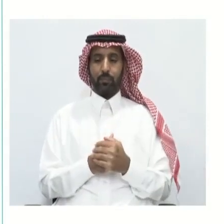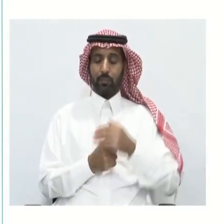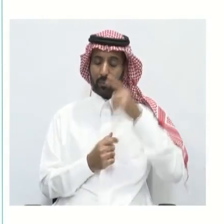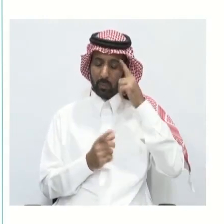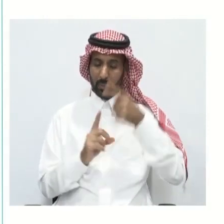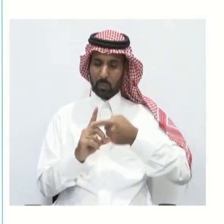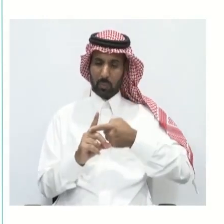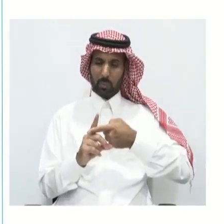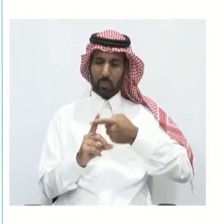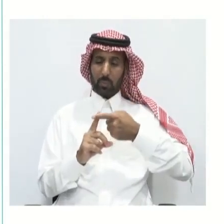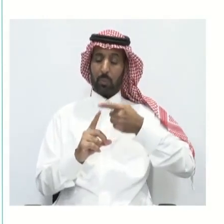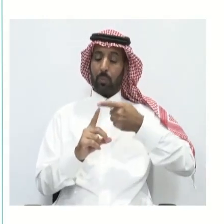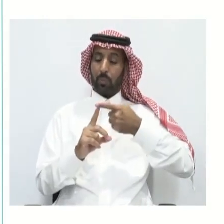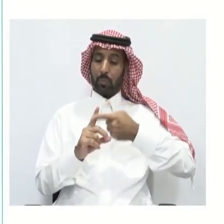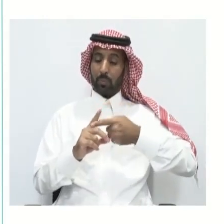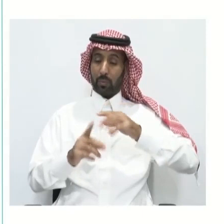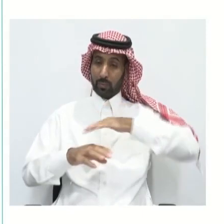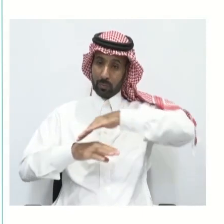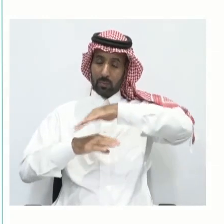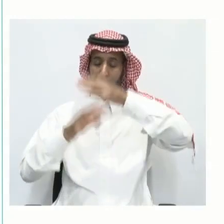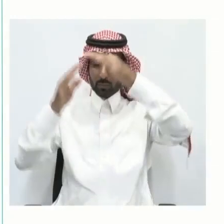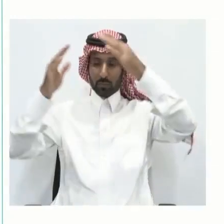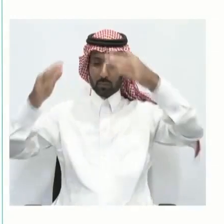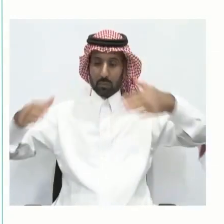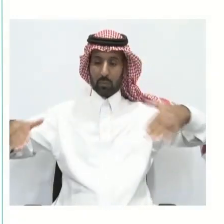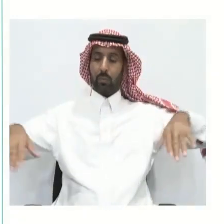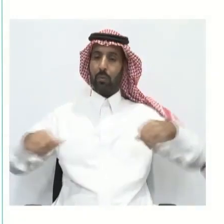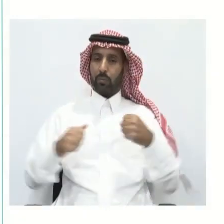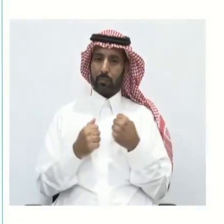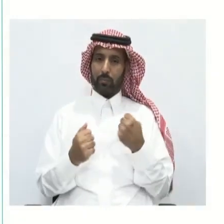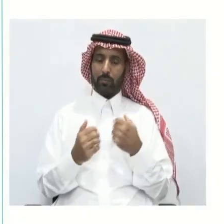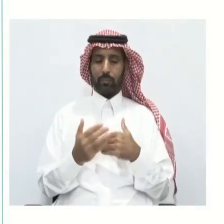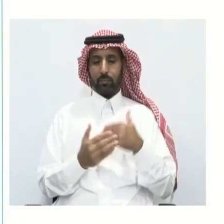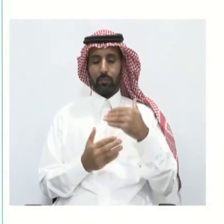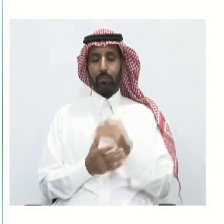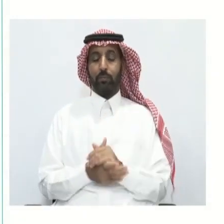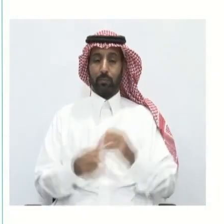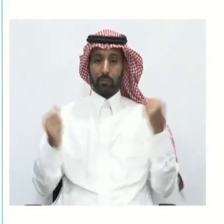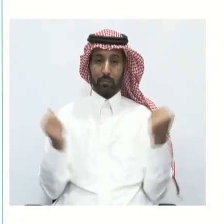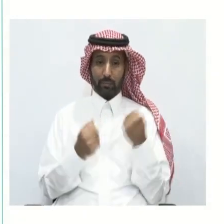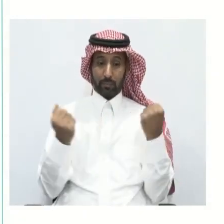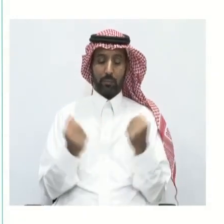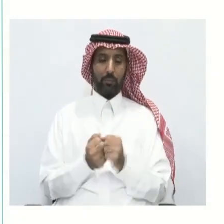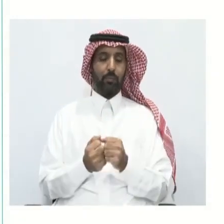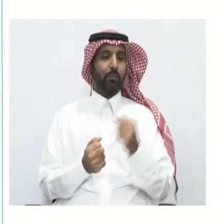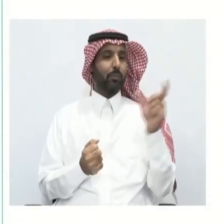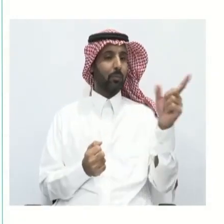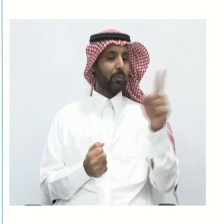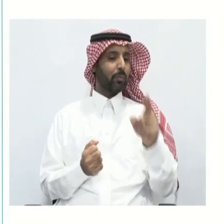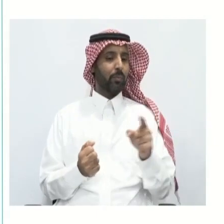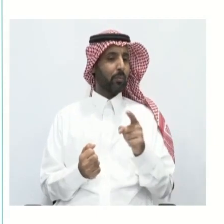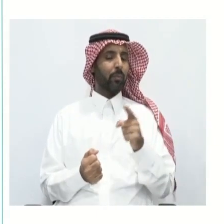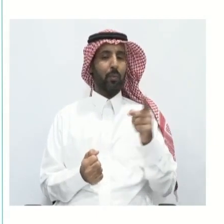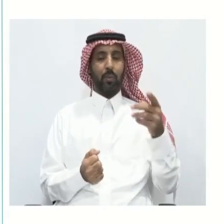in the mountains to the northern east are much cooler. Here's another exercise. Add the question words, match